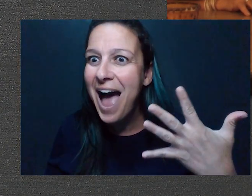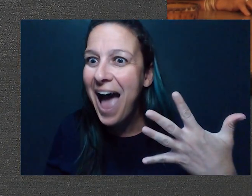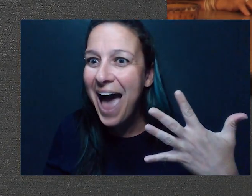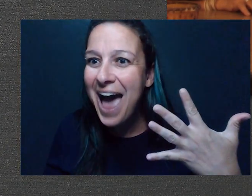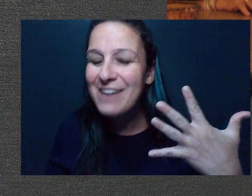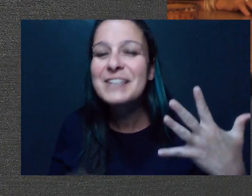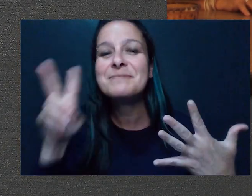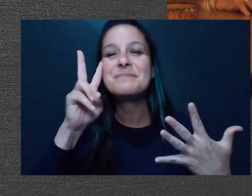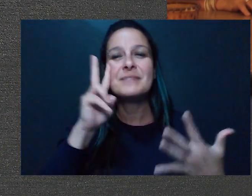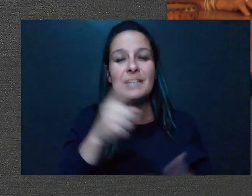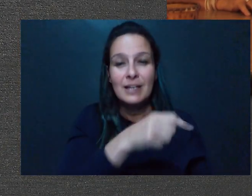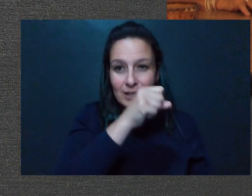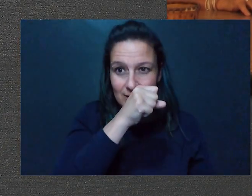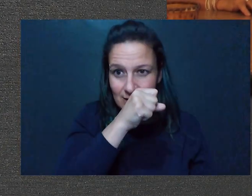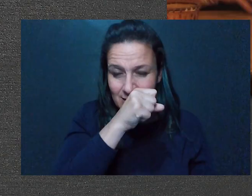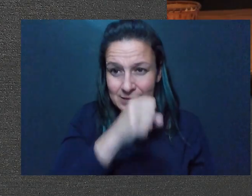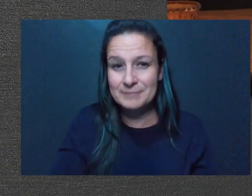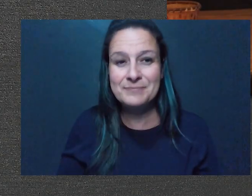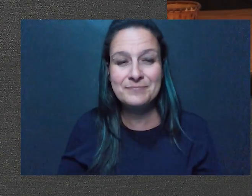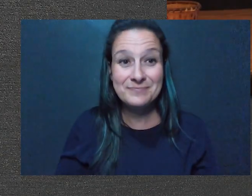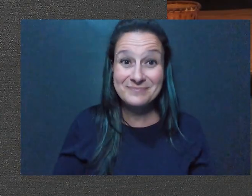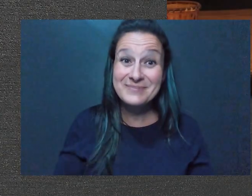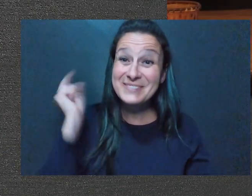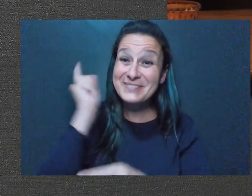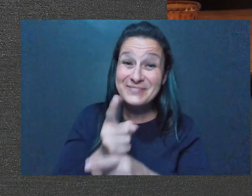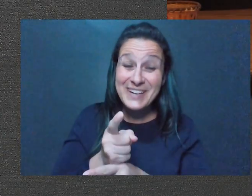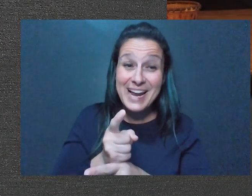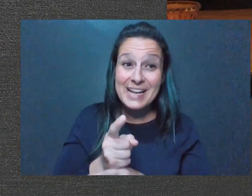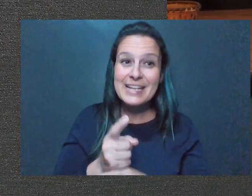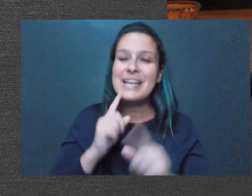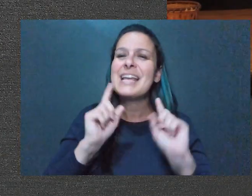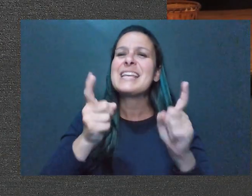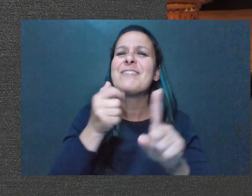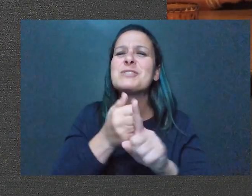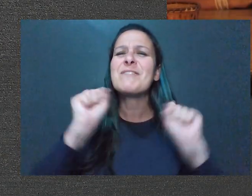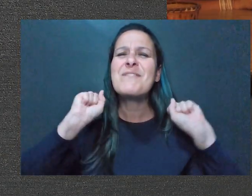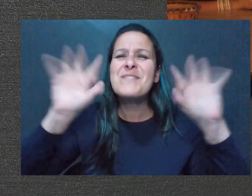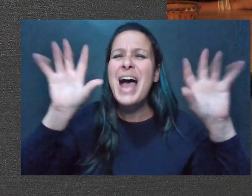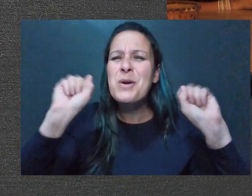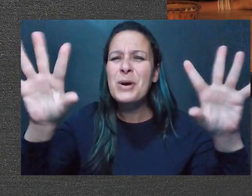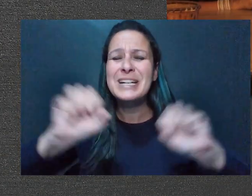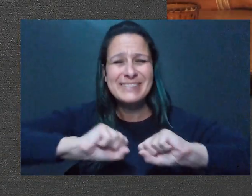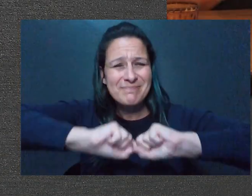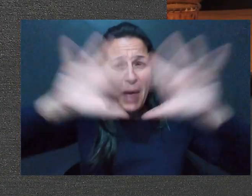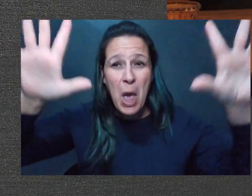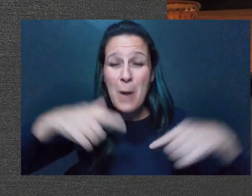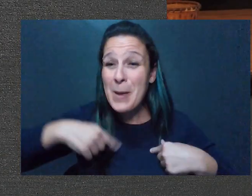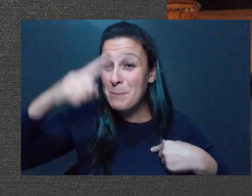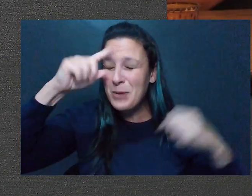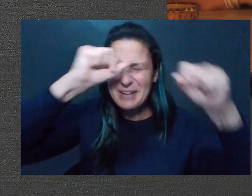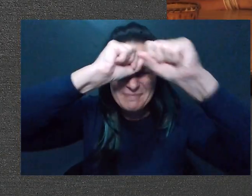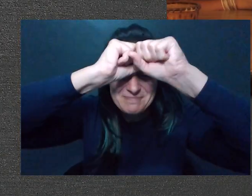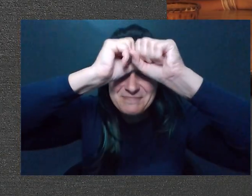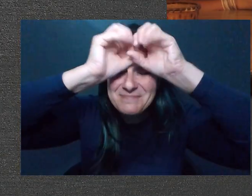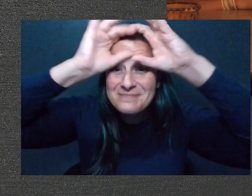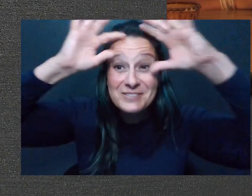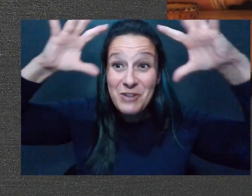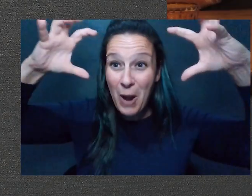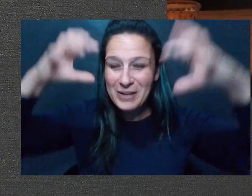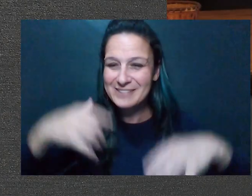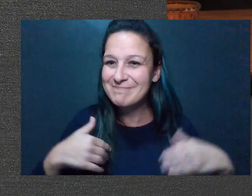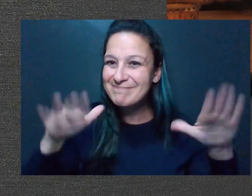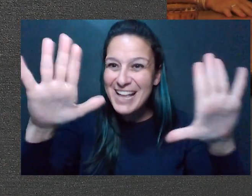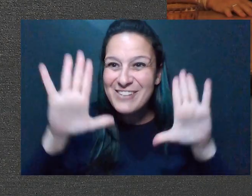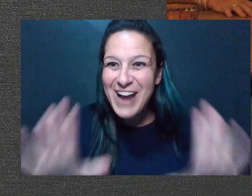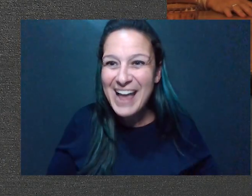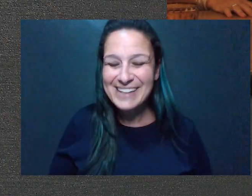5. Let's see if you're right. You're right. Give yourself a firework. Your brains are getting bigger. I love it. You're doing great. All